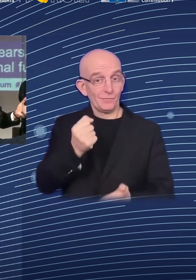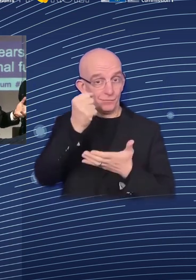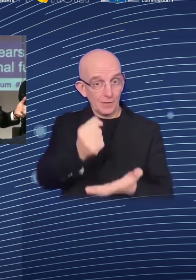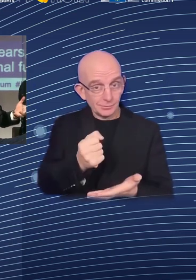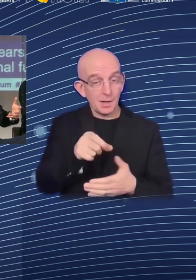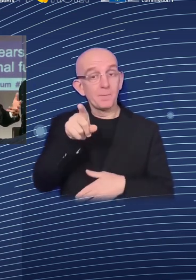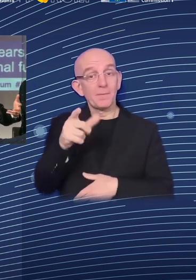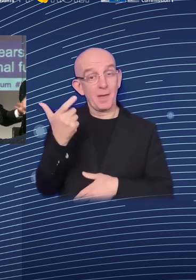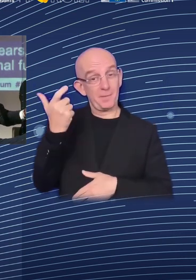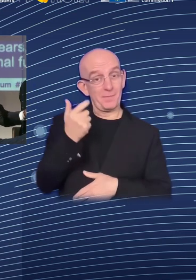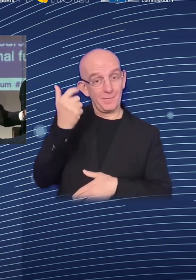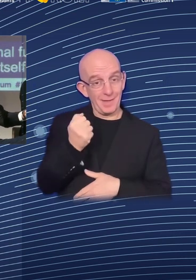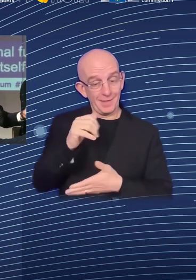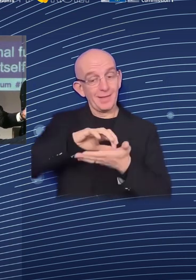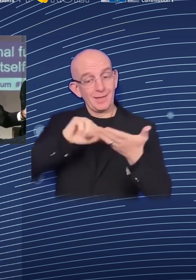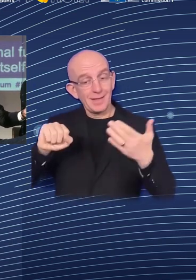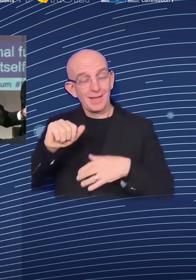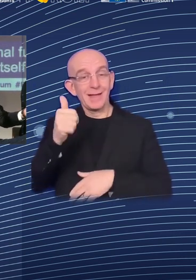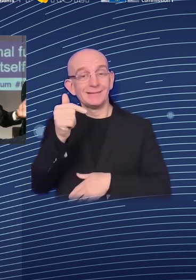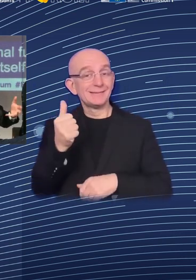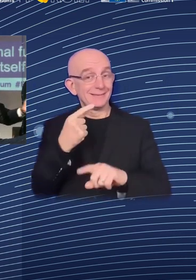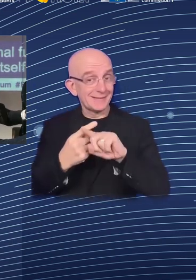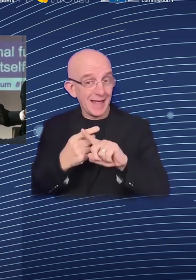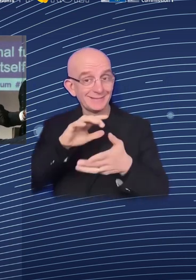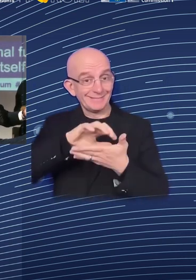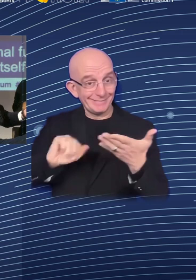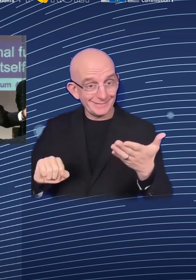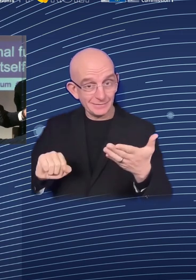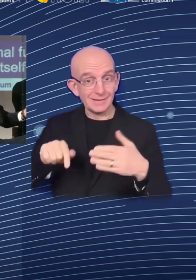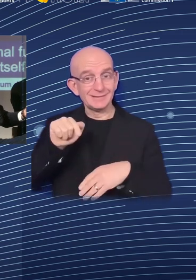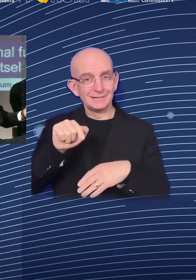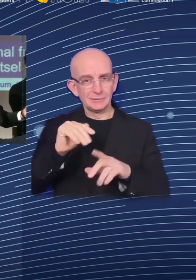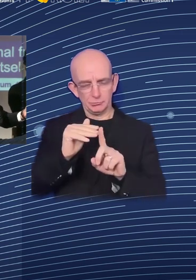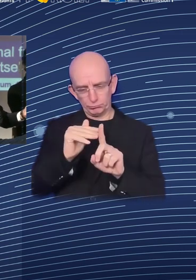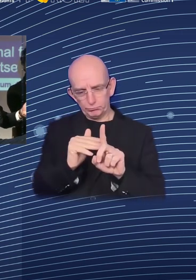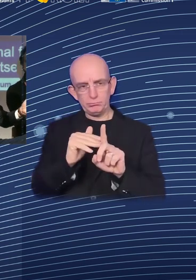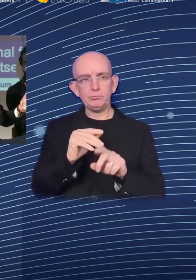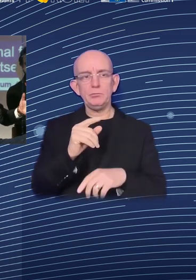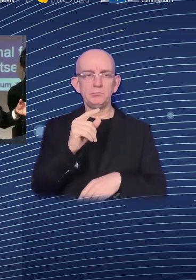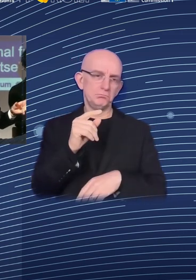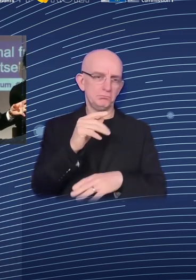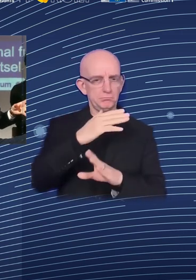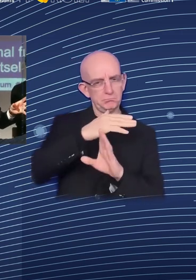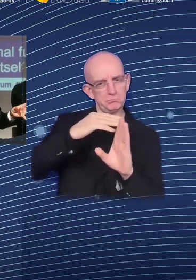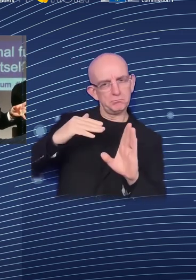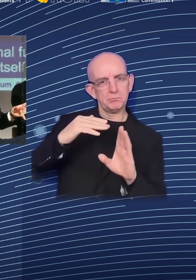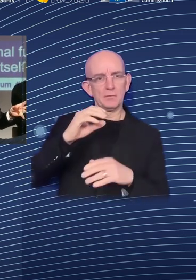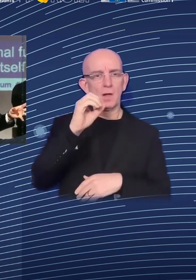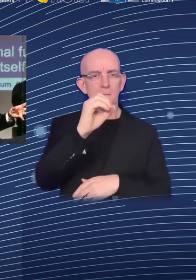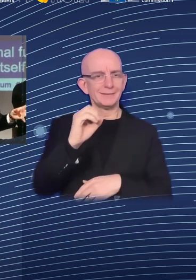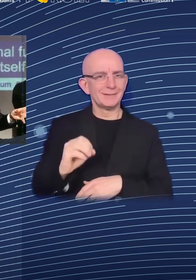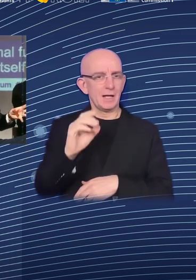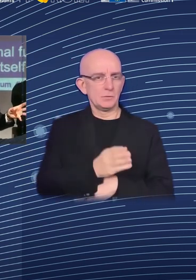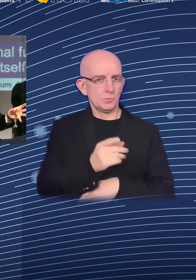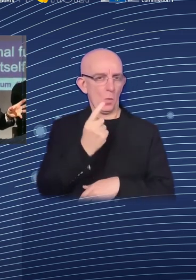it. And we do access that. We've accessed that to the tune of about half a billion in the last 5 years. And what we've done with that money